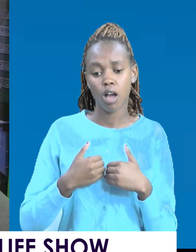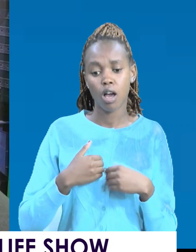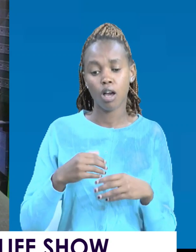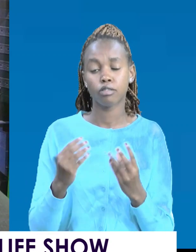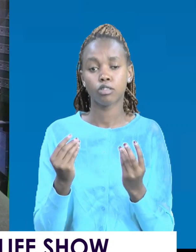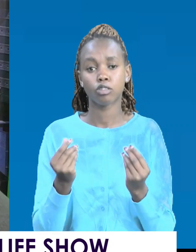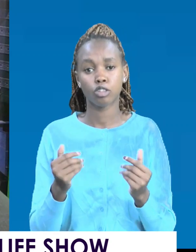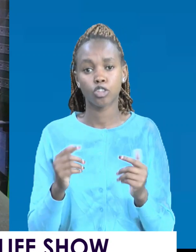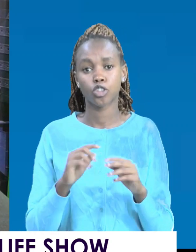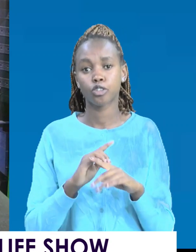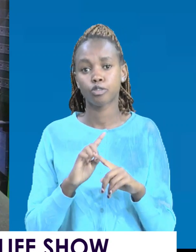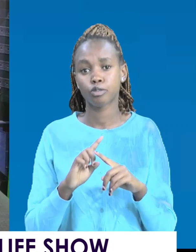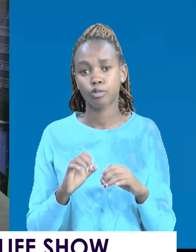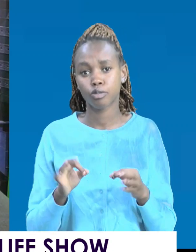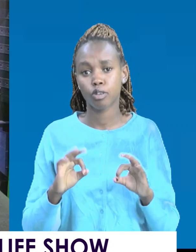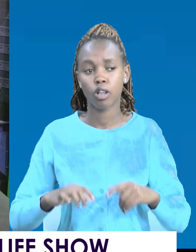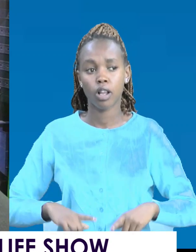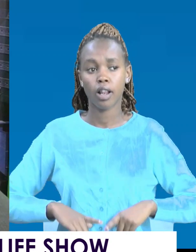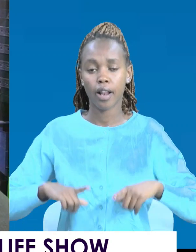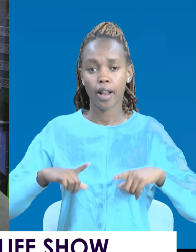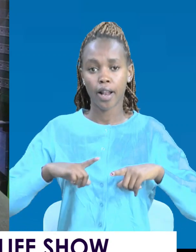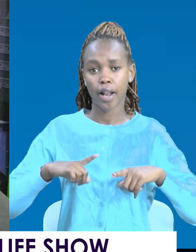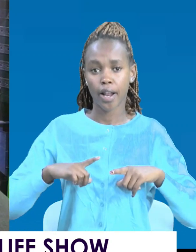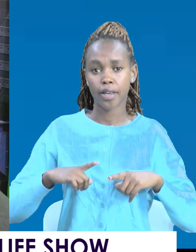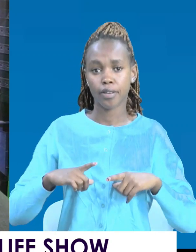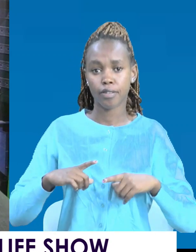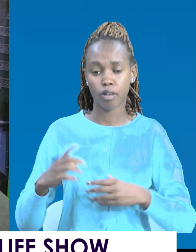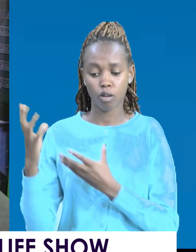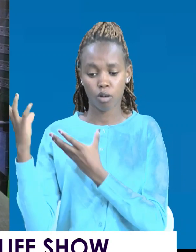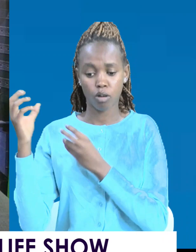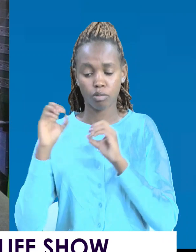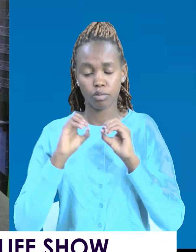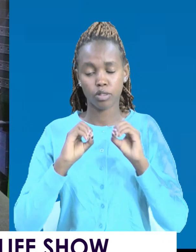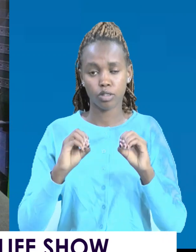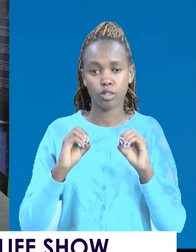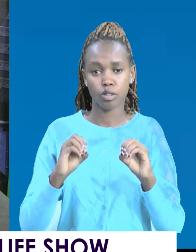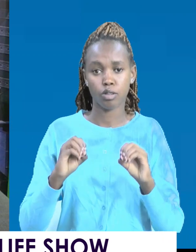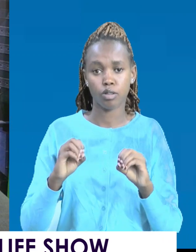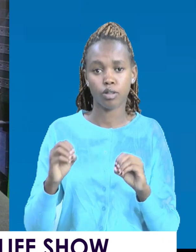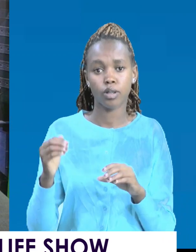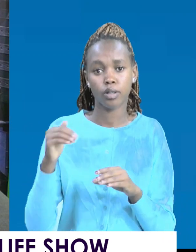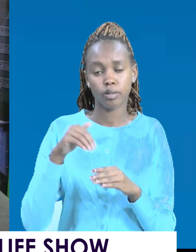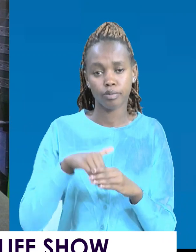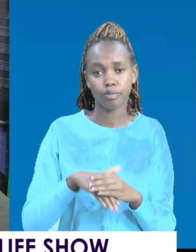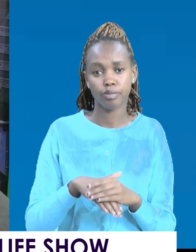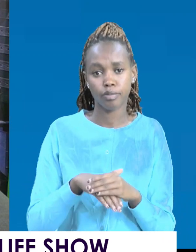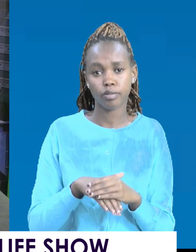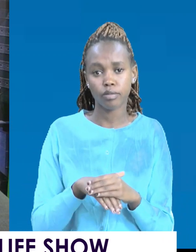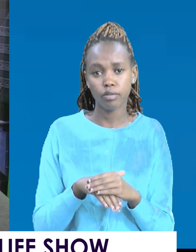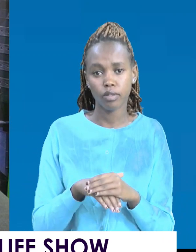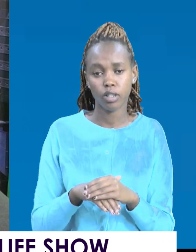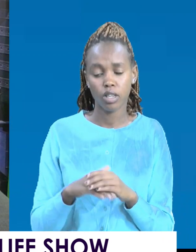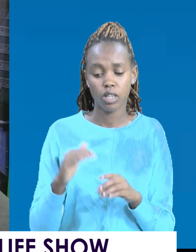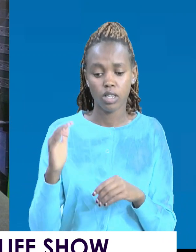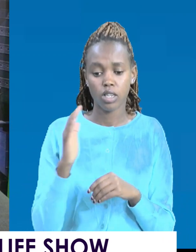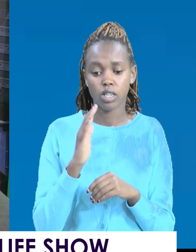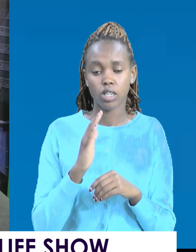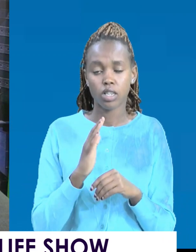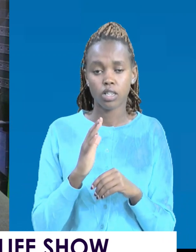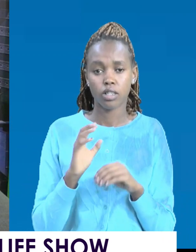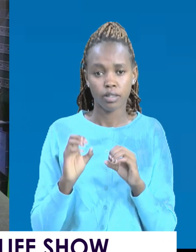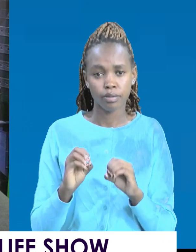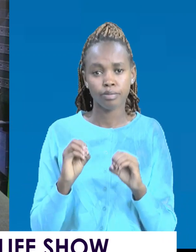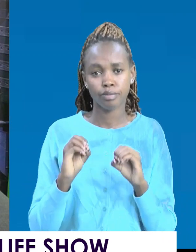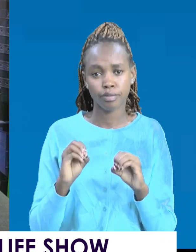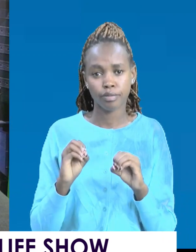life, that is when hopelessness comes in. That is why nothing should stop you from exercising your potential in life.